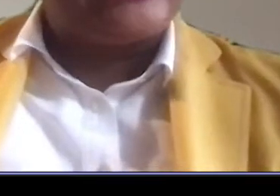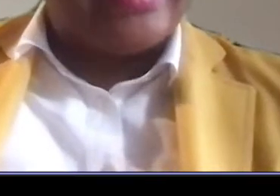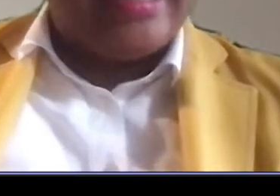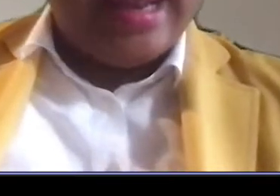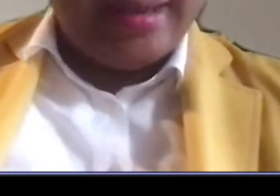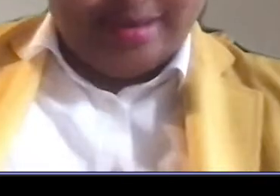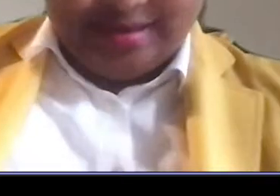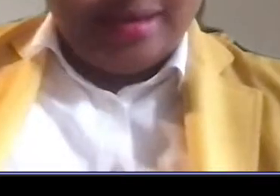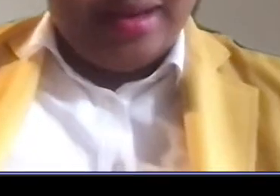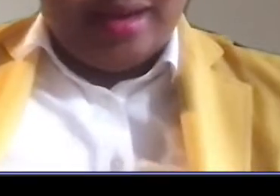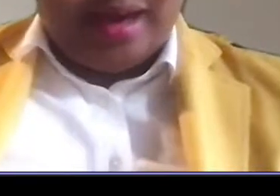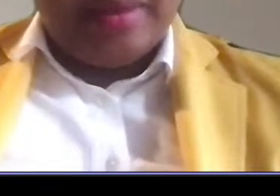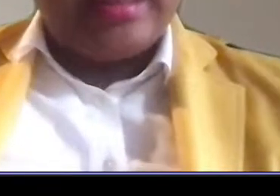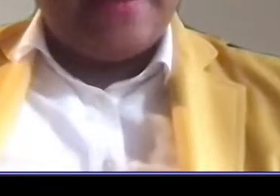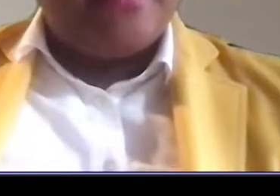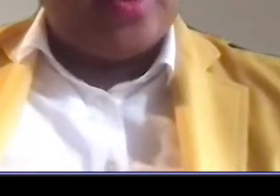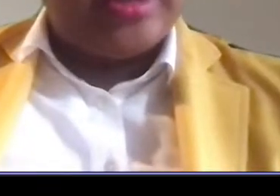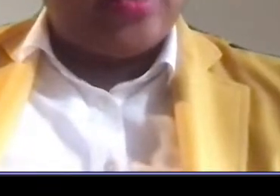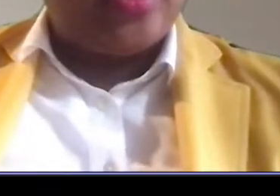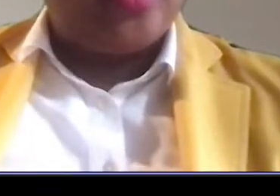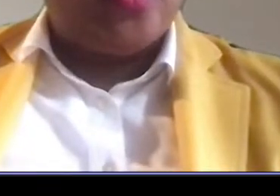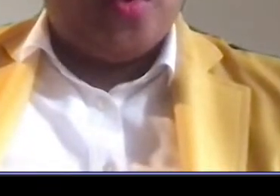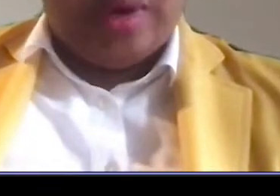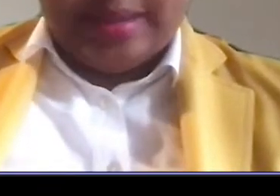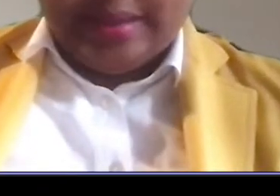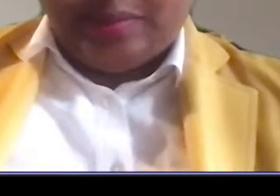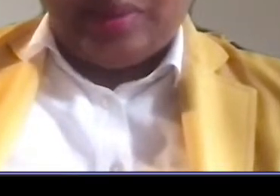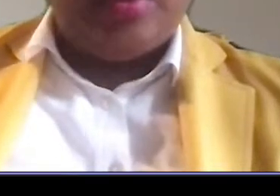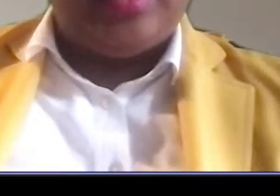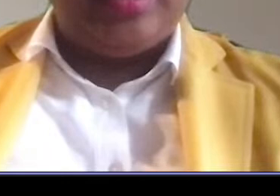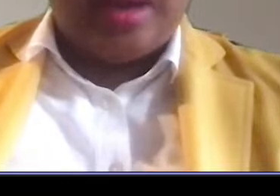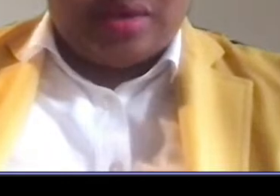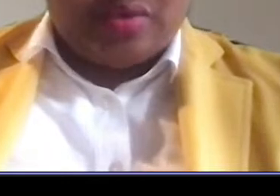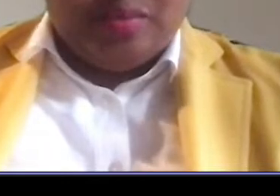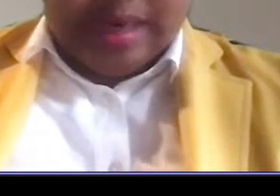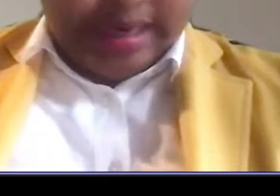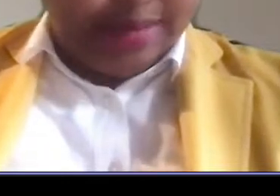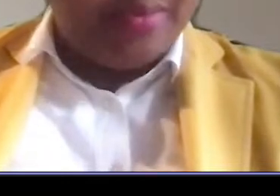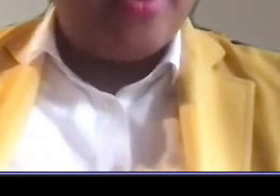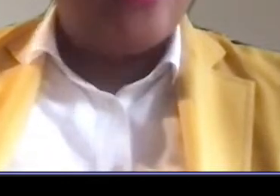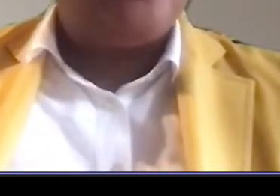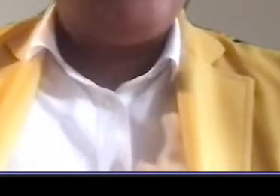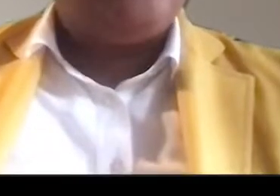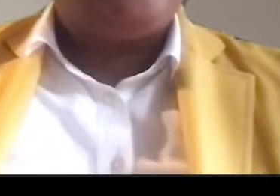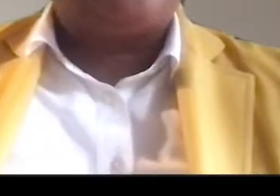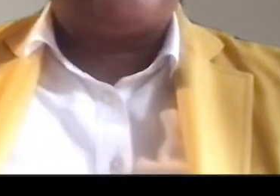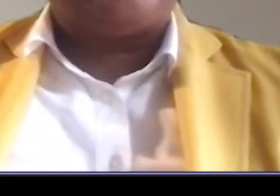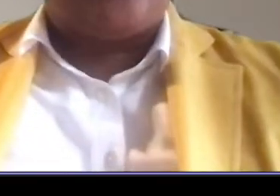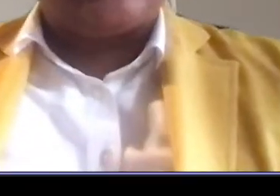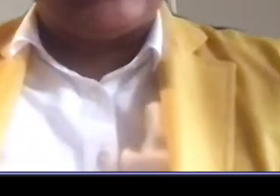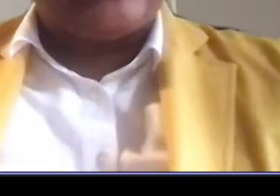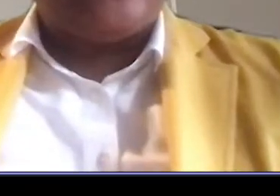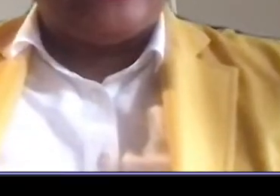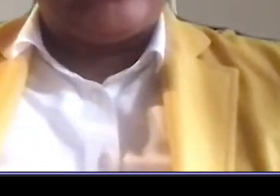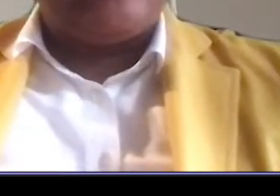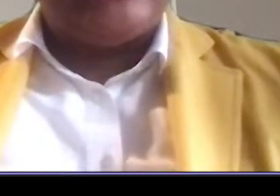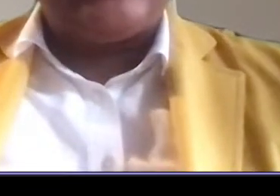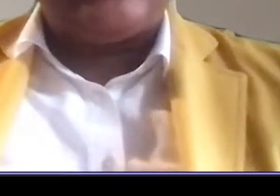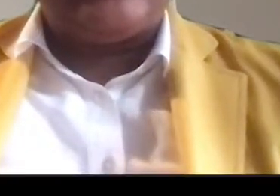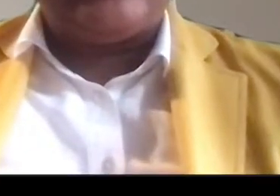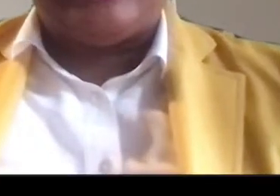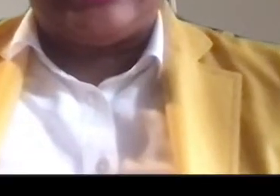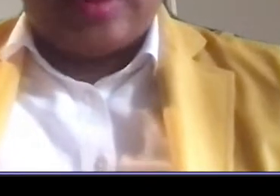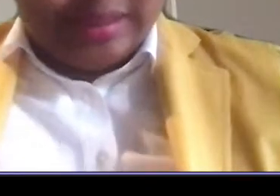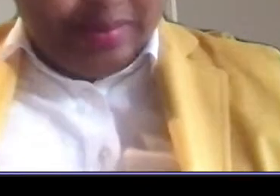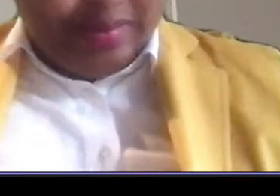idebate yakhe yokuqala abe siyambuza ukuthi who are these people akhuluma ngabo, kodwa because it's a